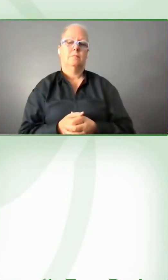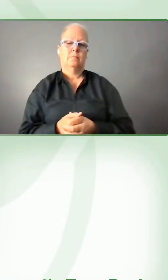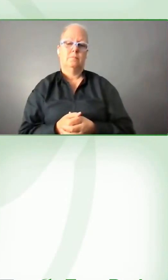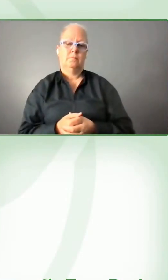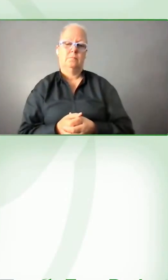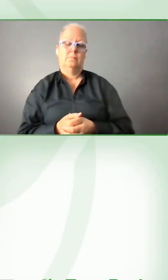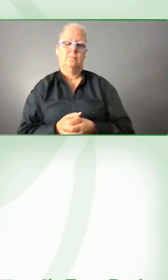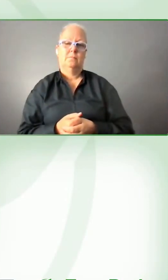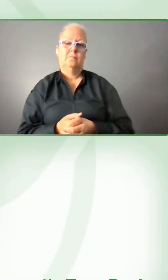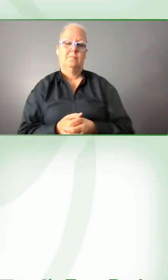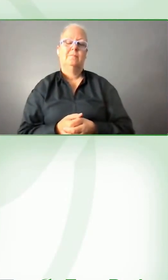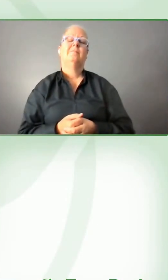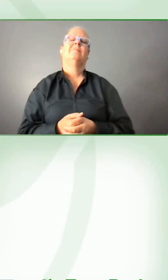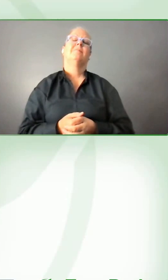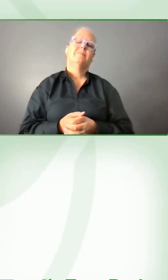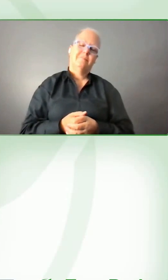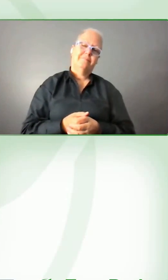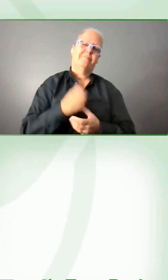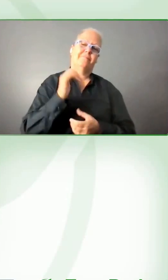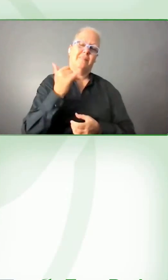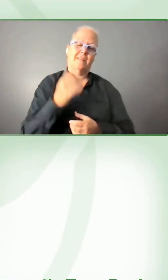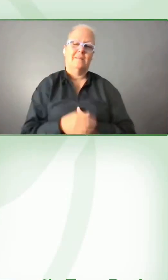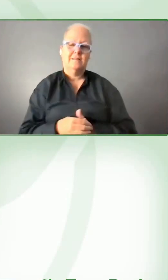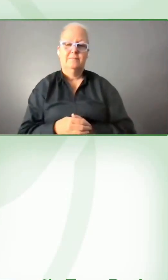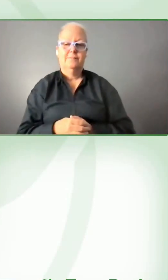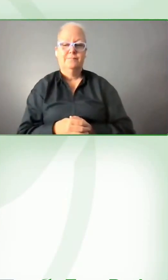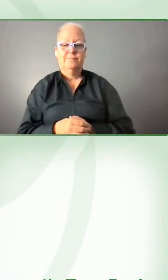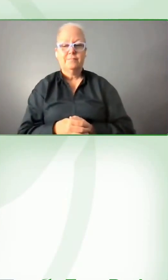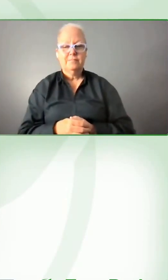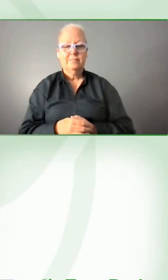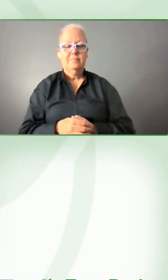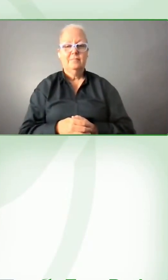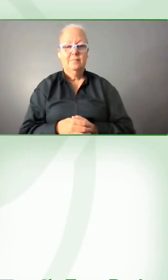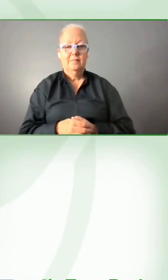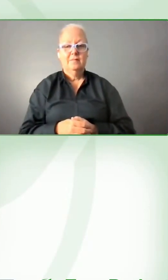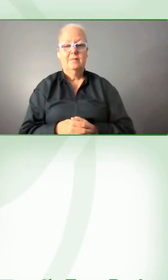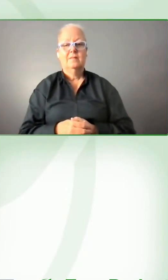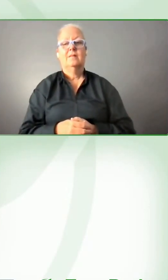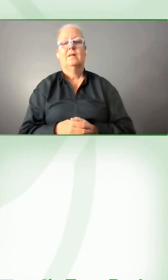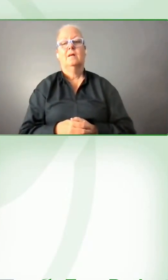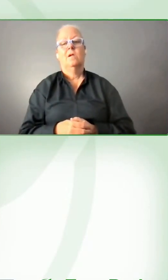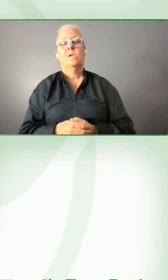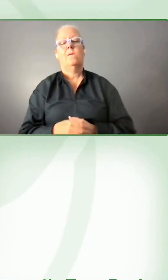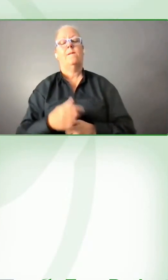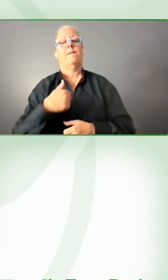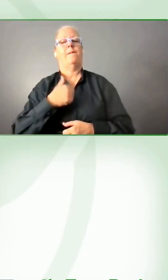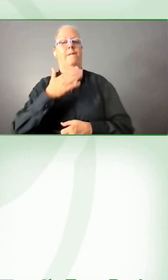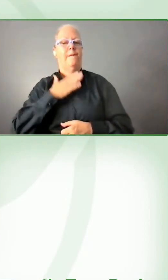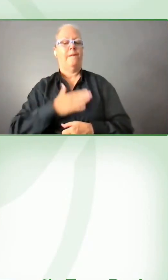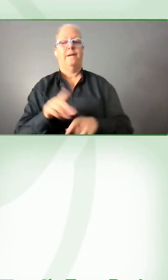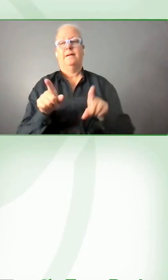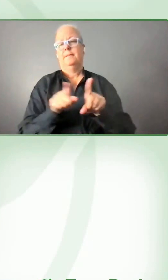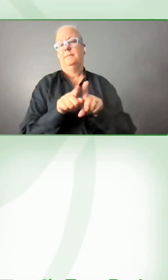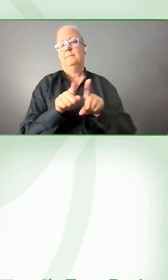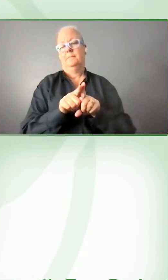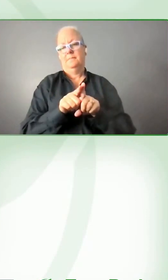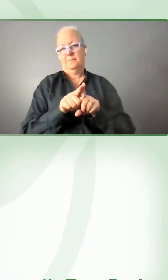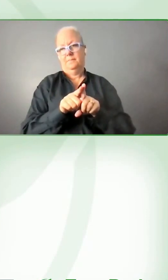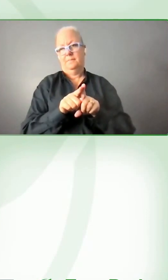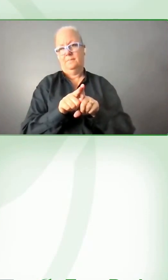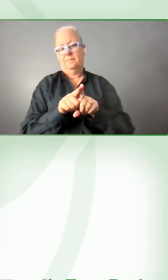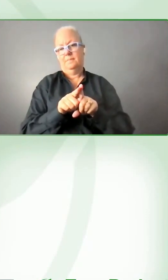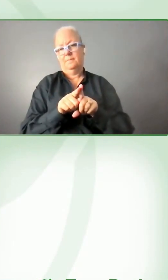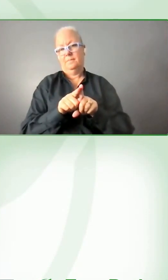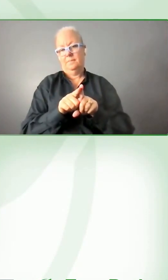Yes, Connie, we will continue to live installed capacity, specifically in order to make the